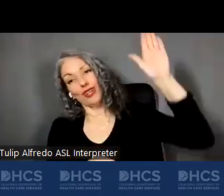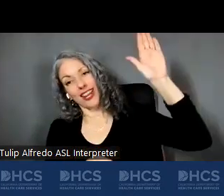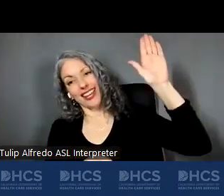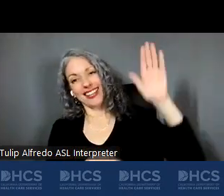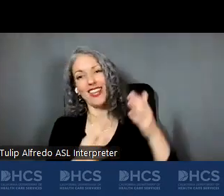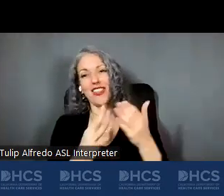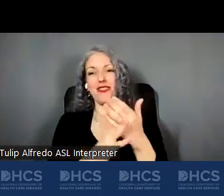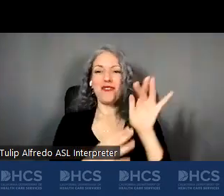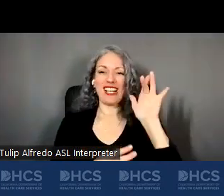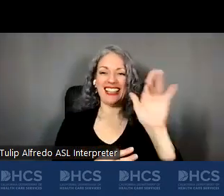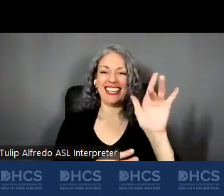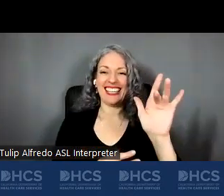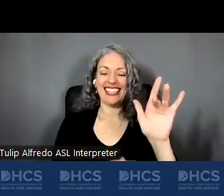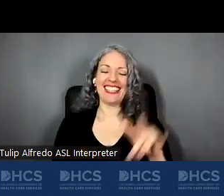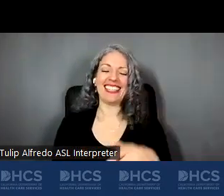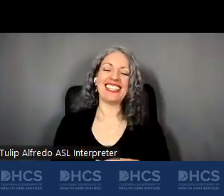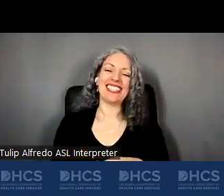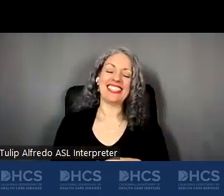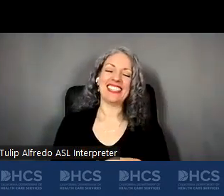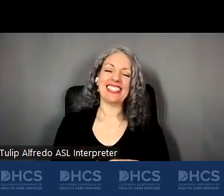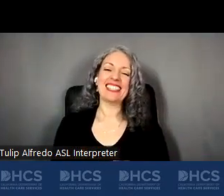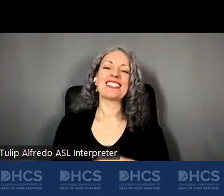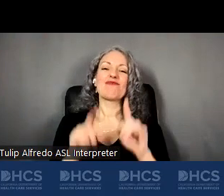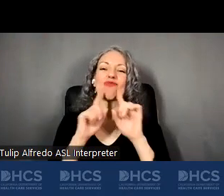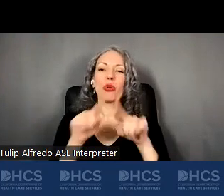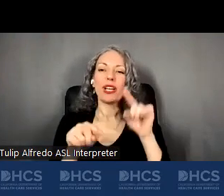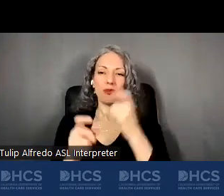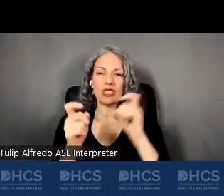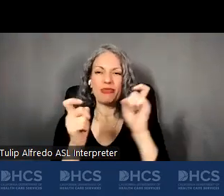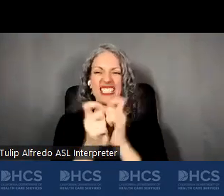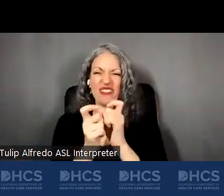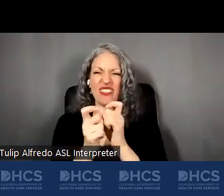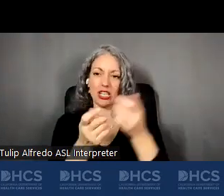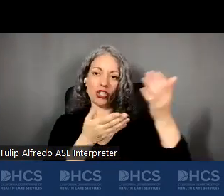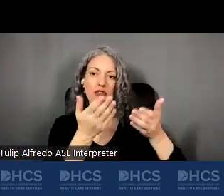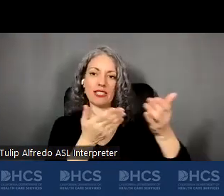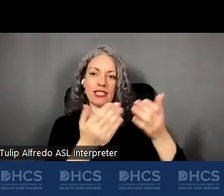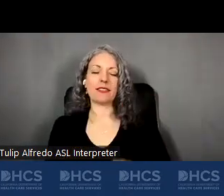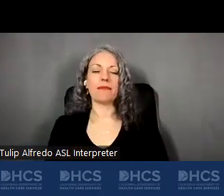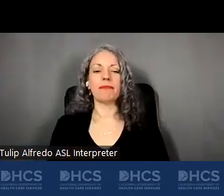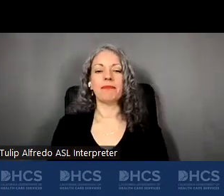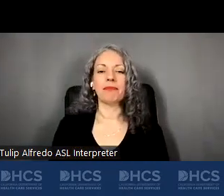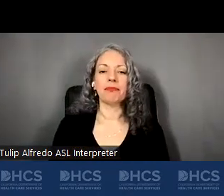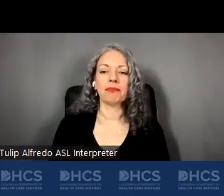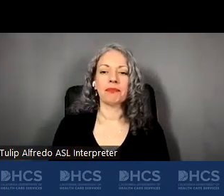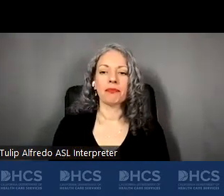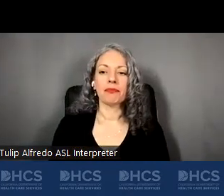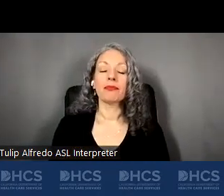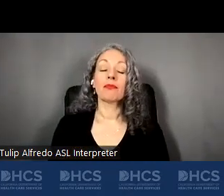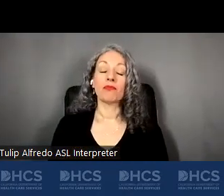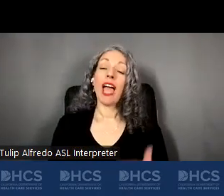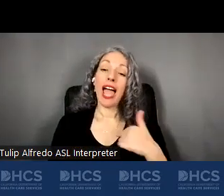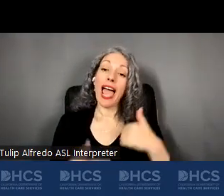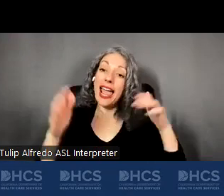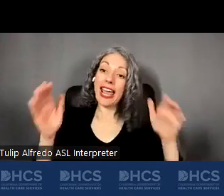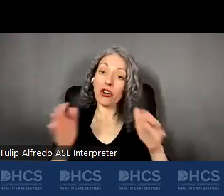clicking through and request for specific TA services. So I definitely want to encourage folks to check